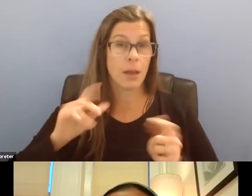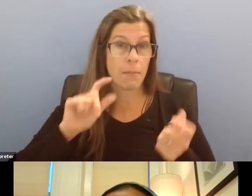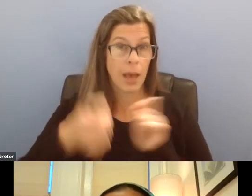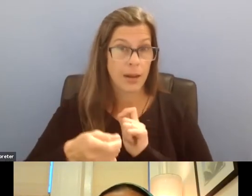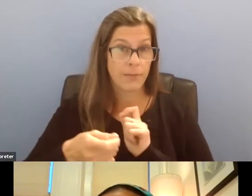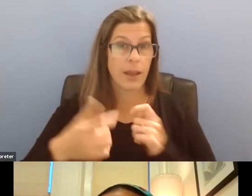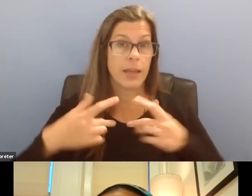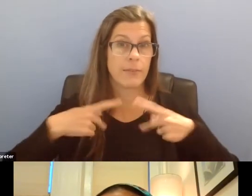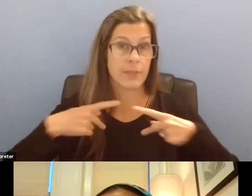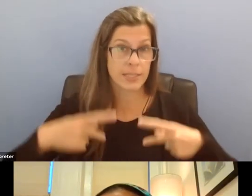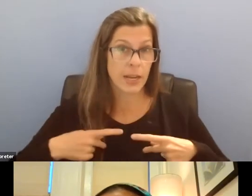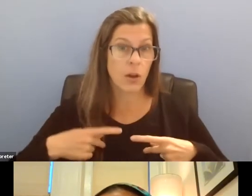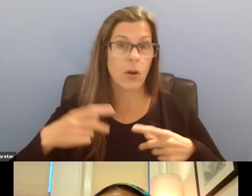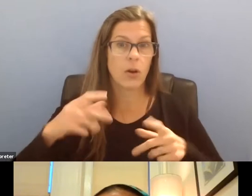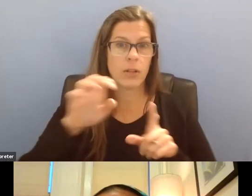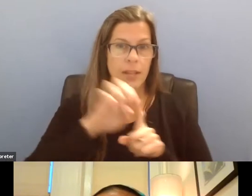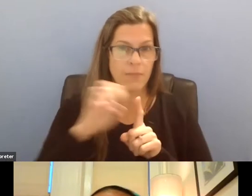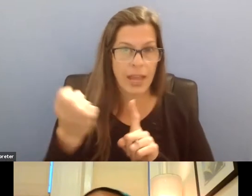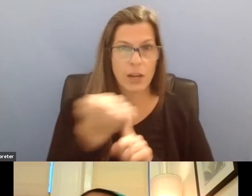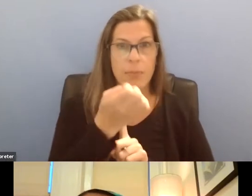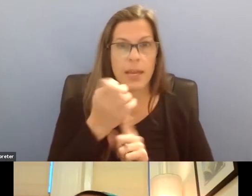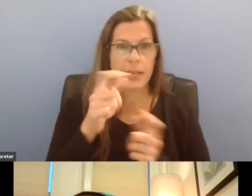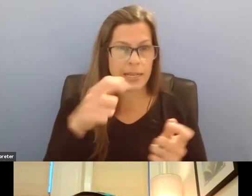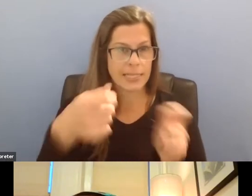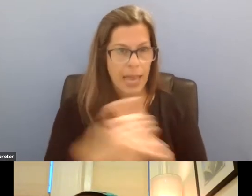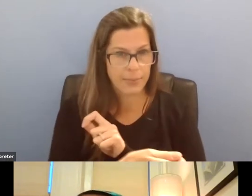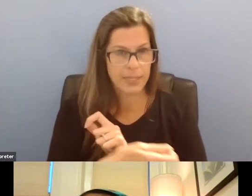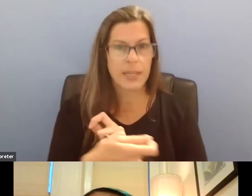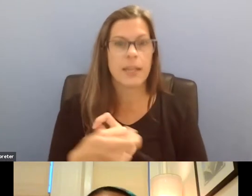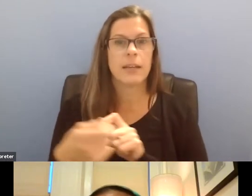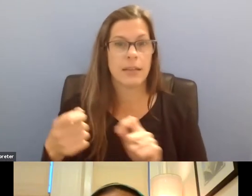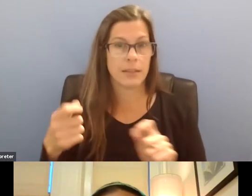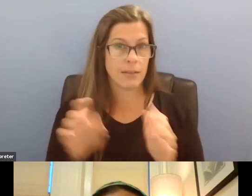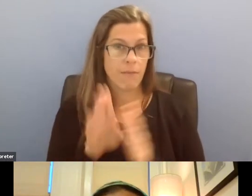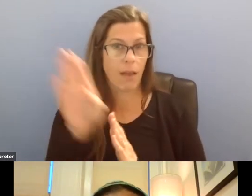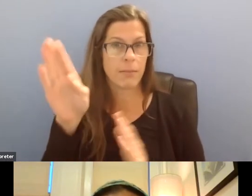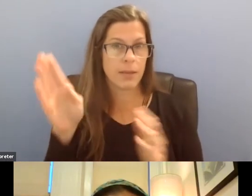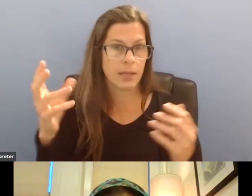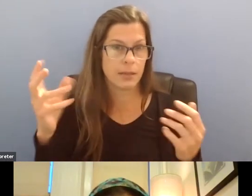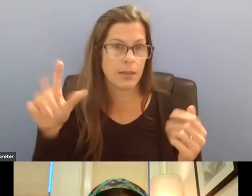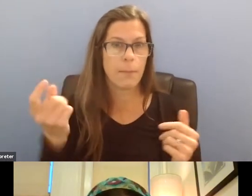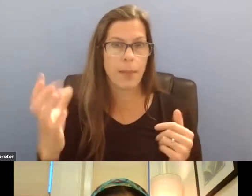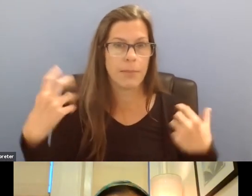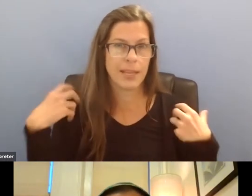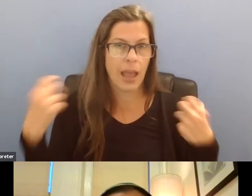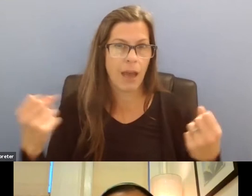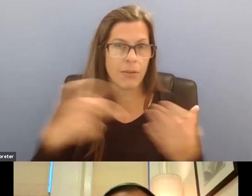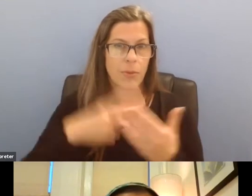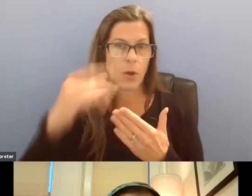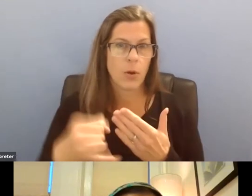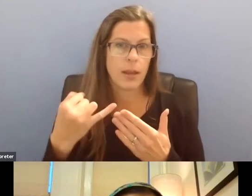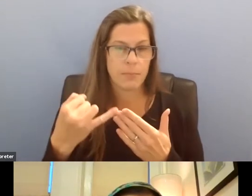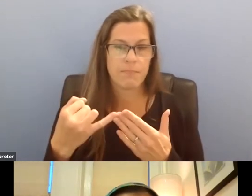adapting tasks and equipment to enable participation, and developing public health programs helps guide bird abilities approach.